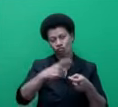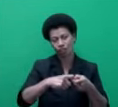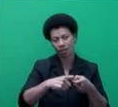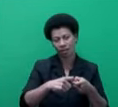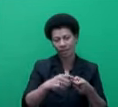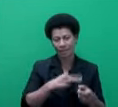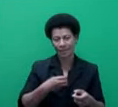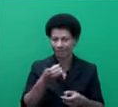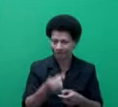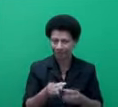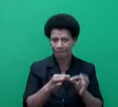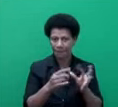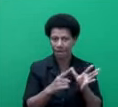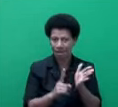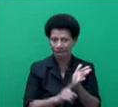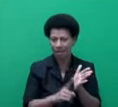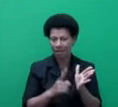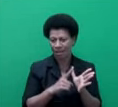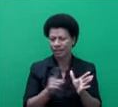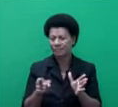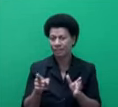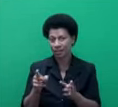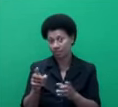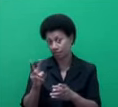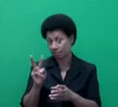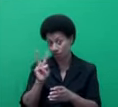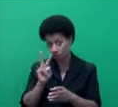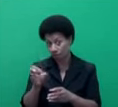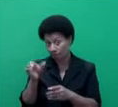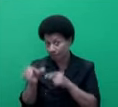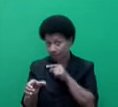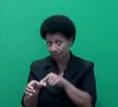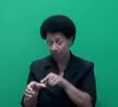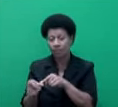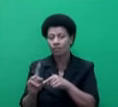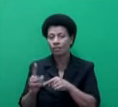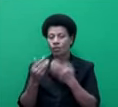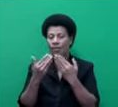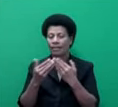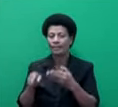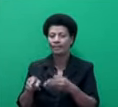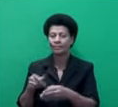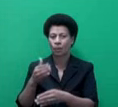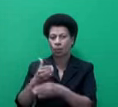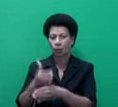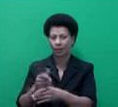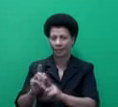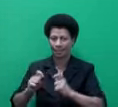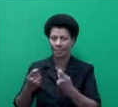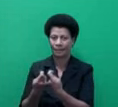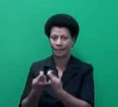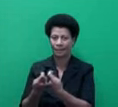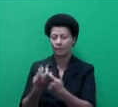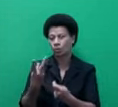the Supervisor of Elections for the extremely hard work that he's actually put in, and the entire the elections team for